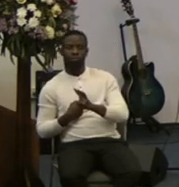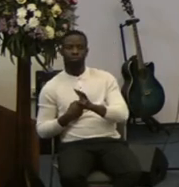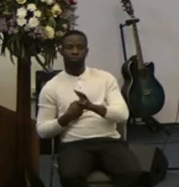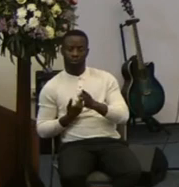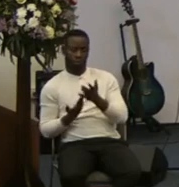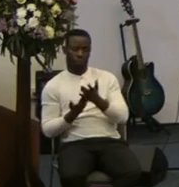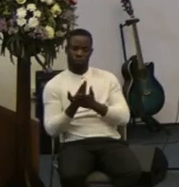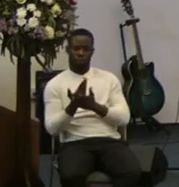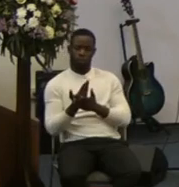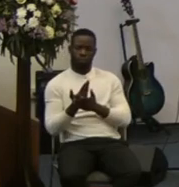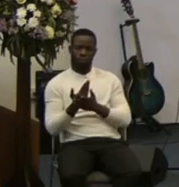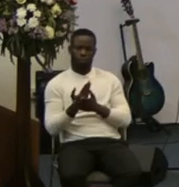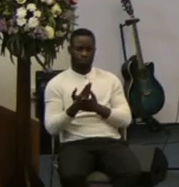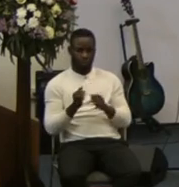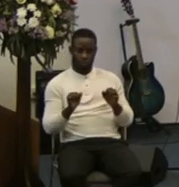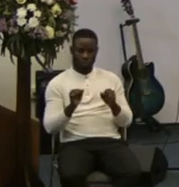it's just all new to them.